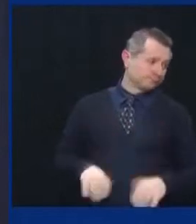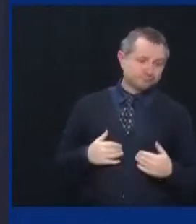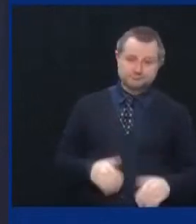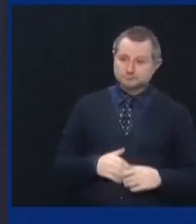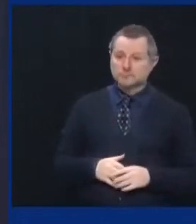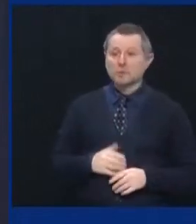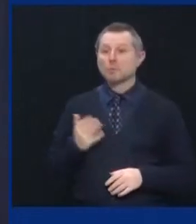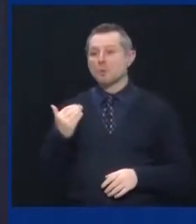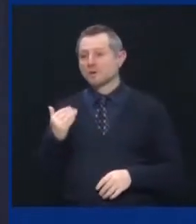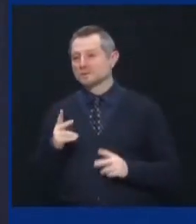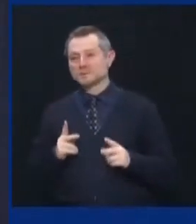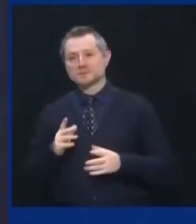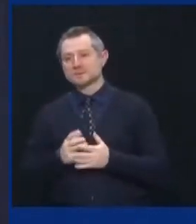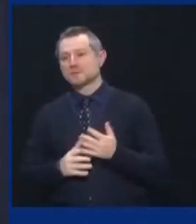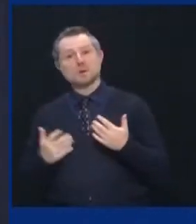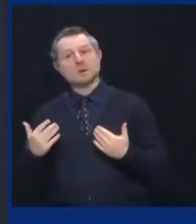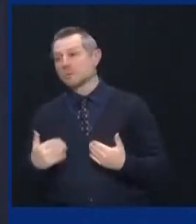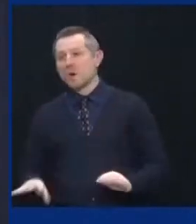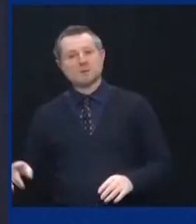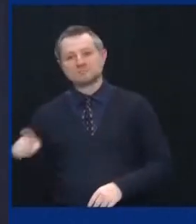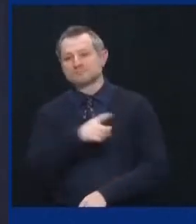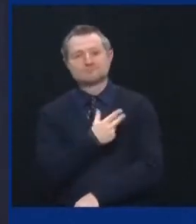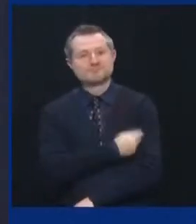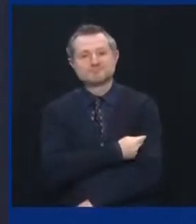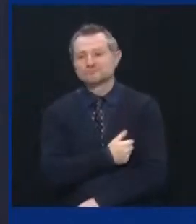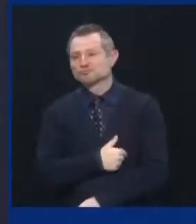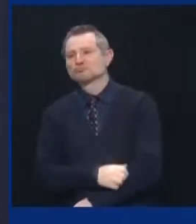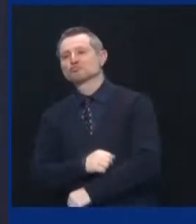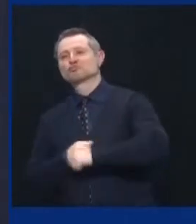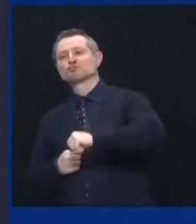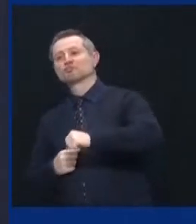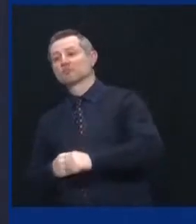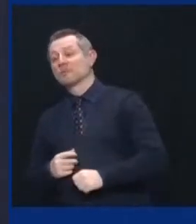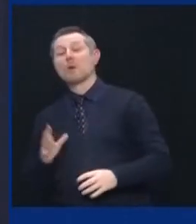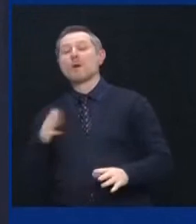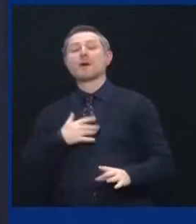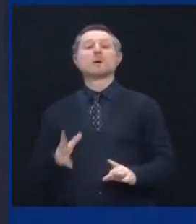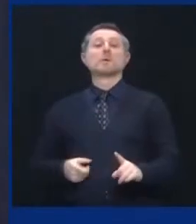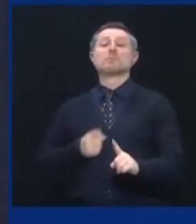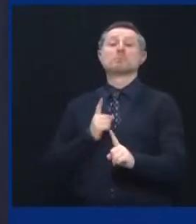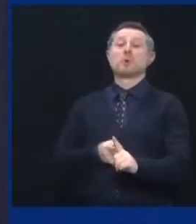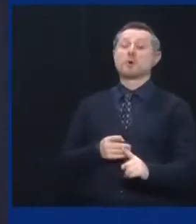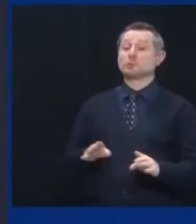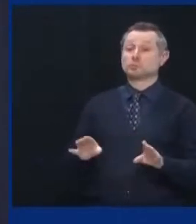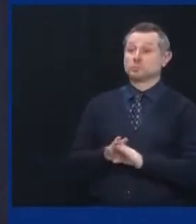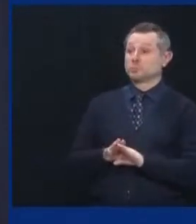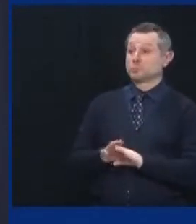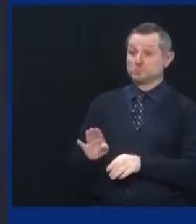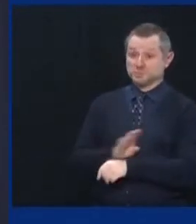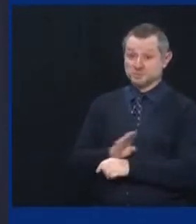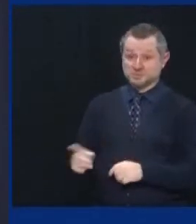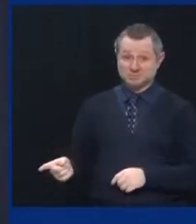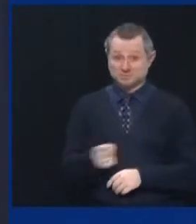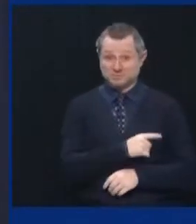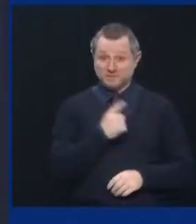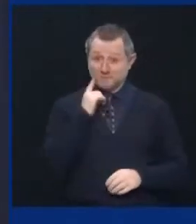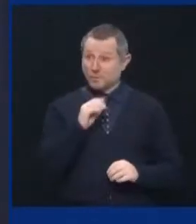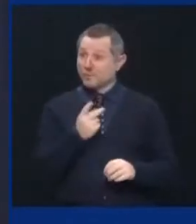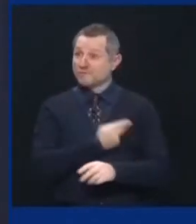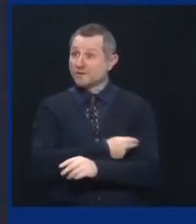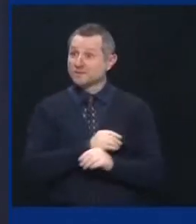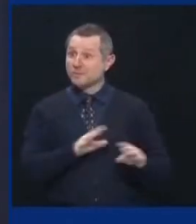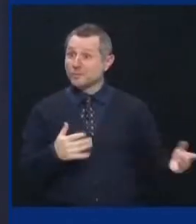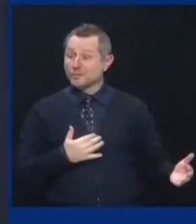want to take the vaccine. You cannot keep the economy closed until you hit critical mass. You